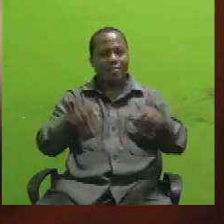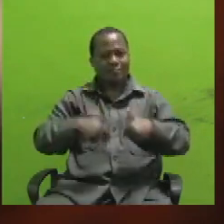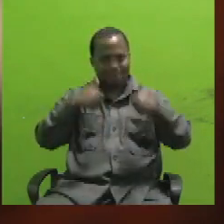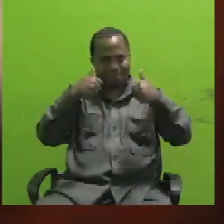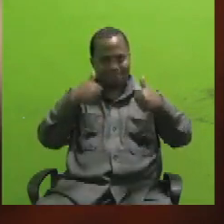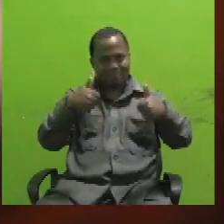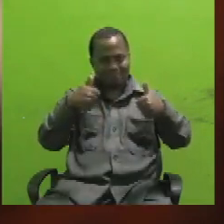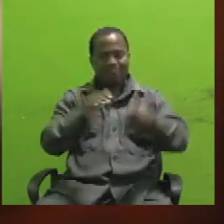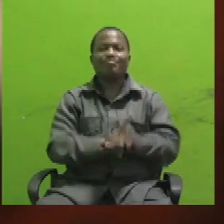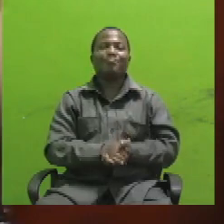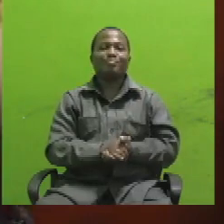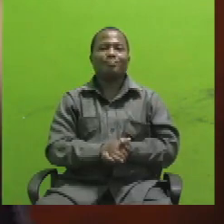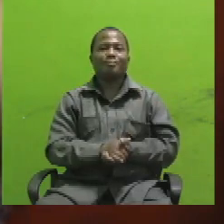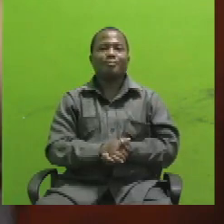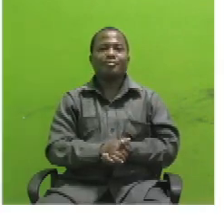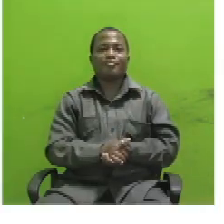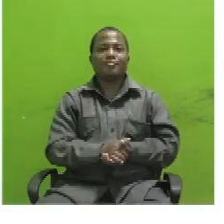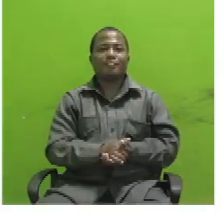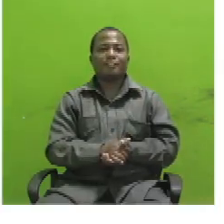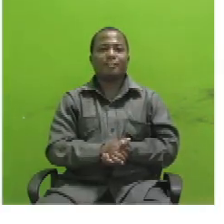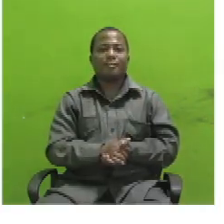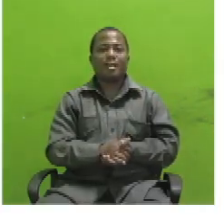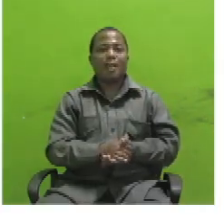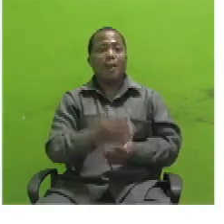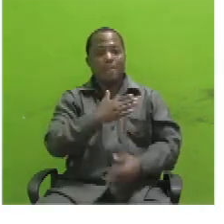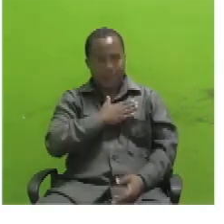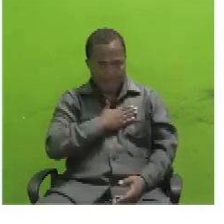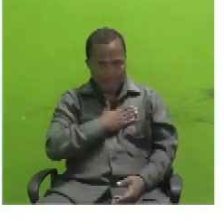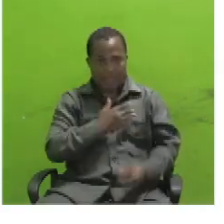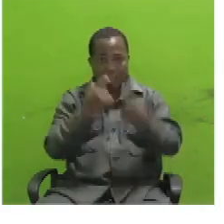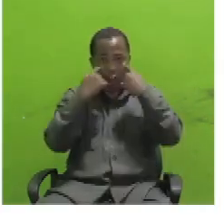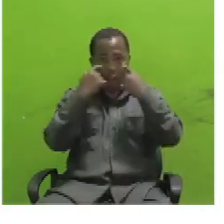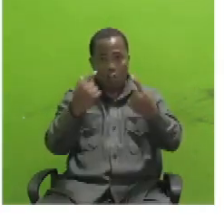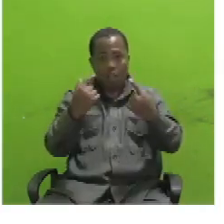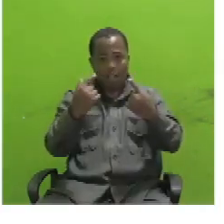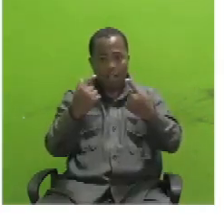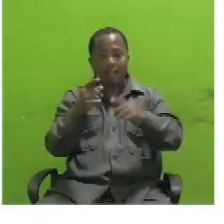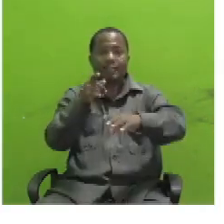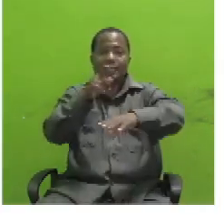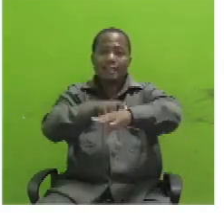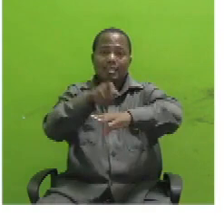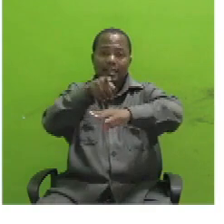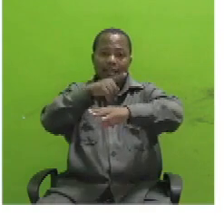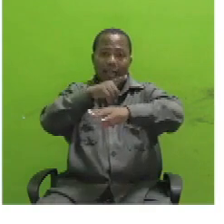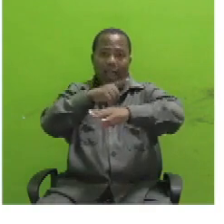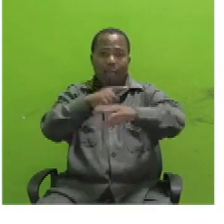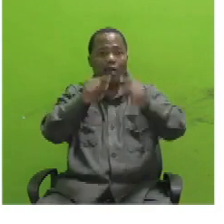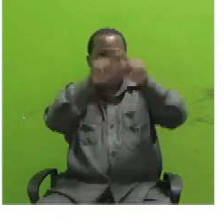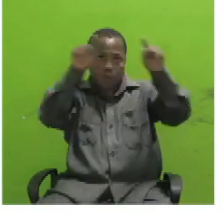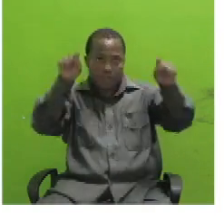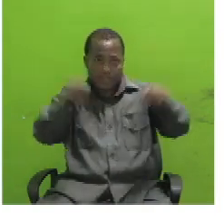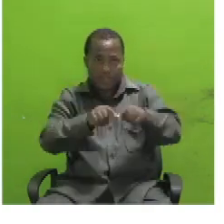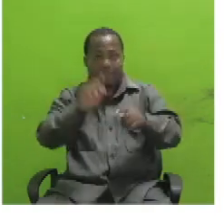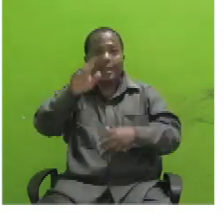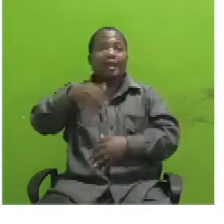amazing, amazing. Very good. Please look at the display time on your screen